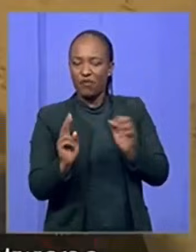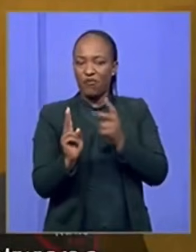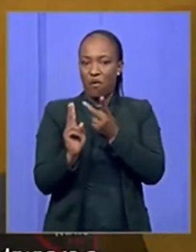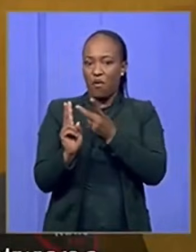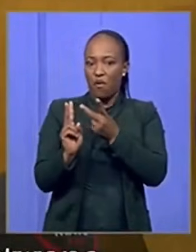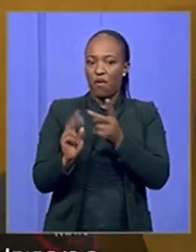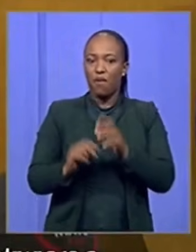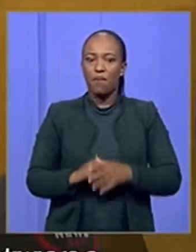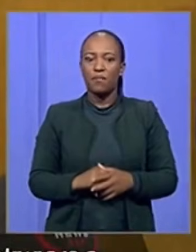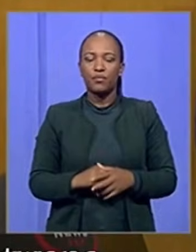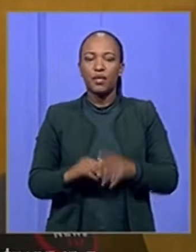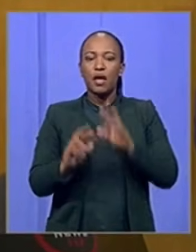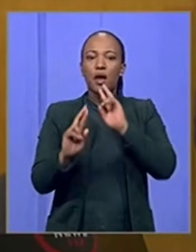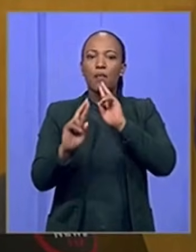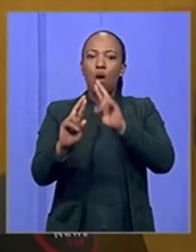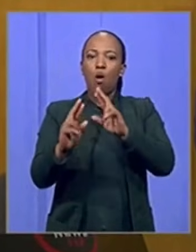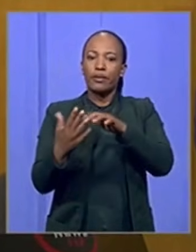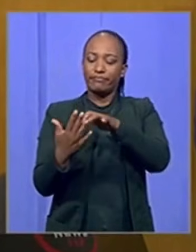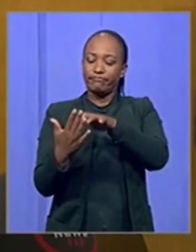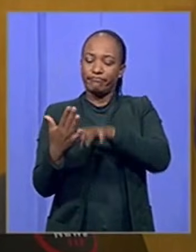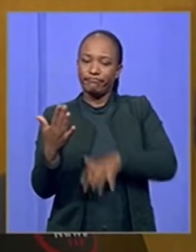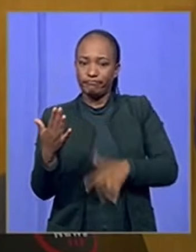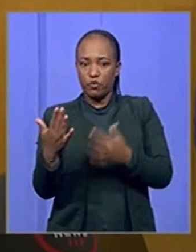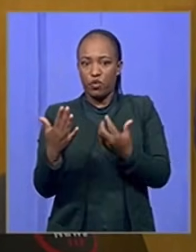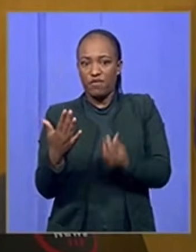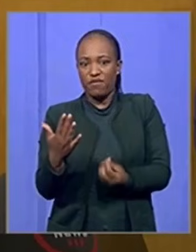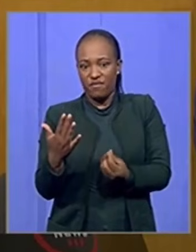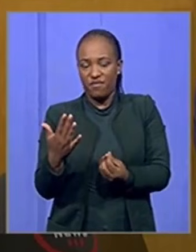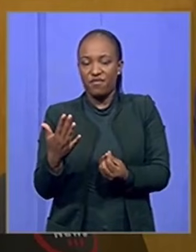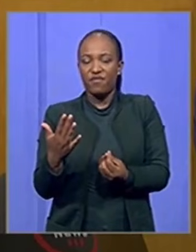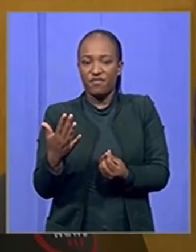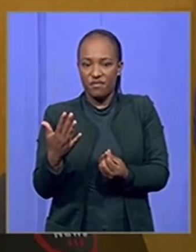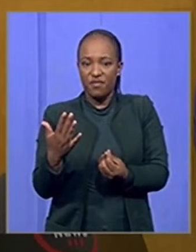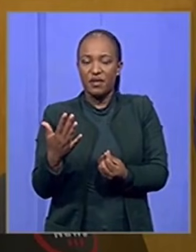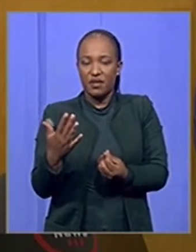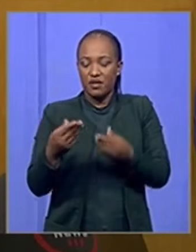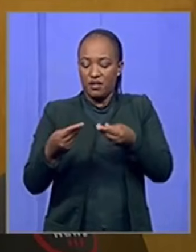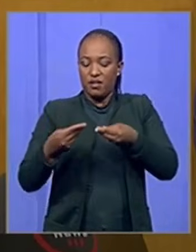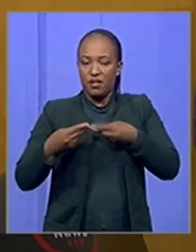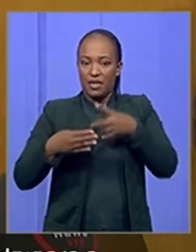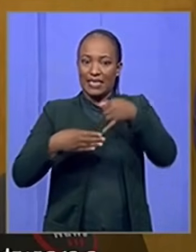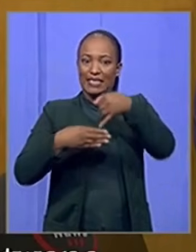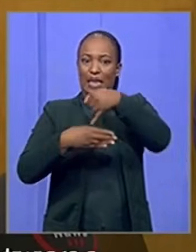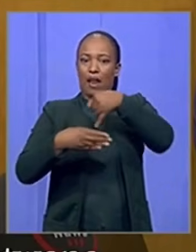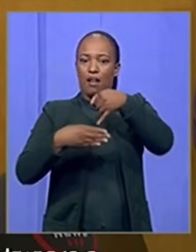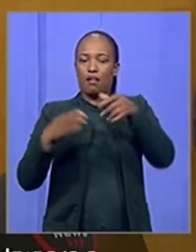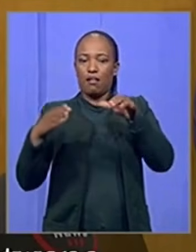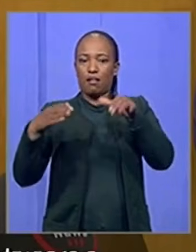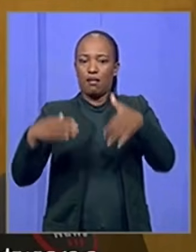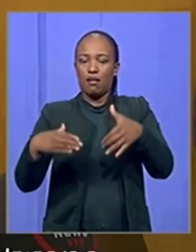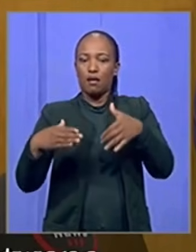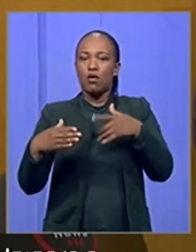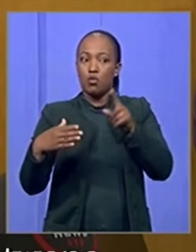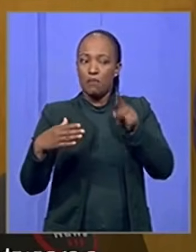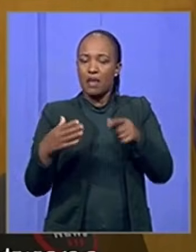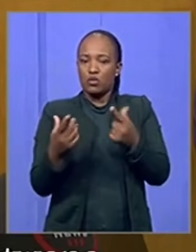preliminary report internally of which is adequate to take some action